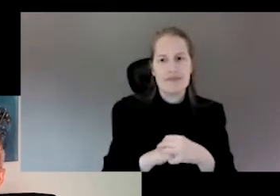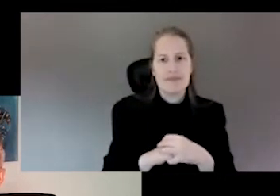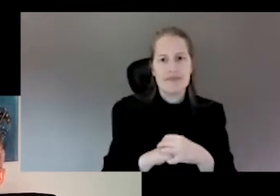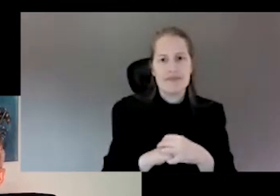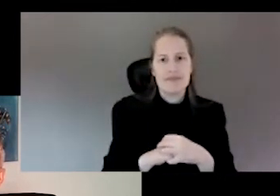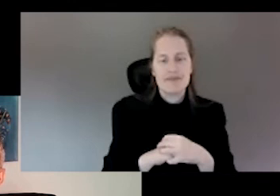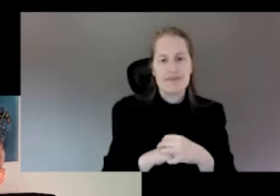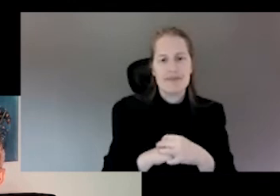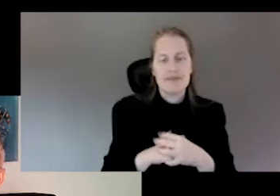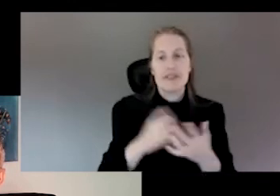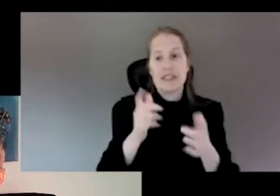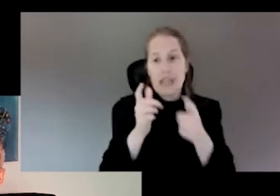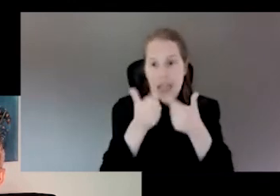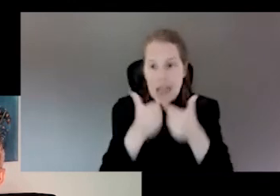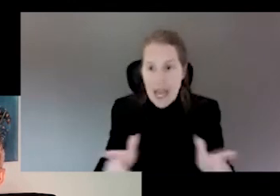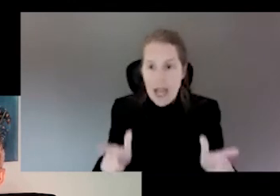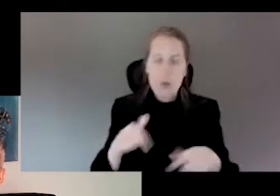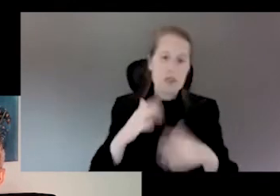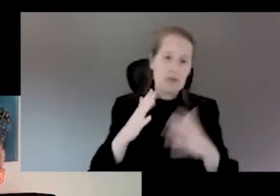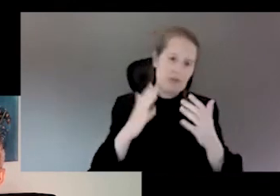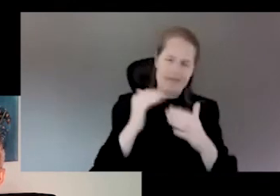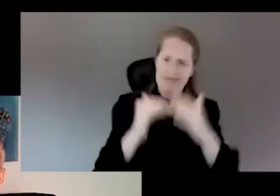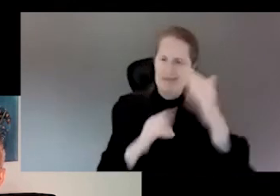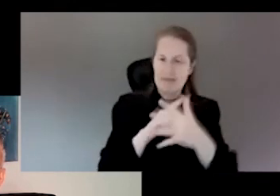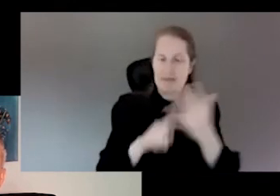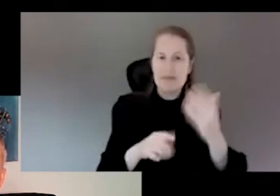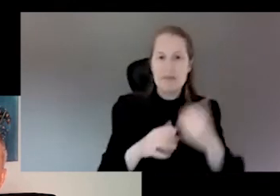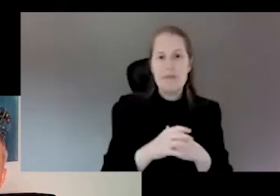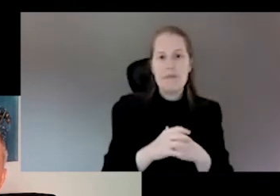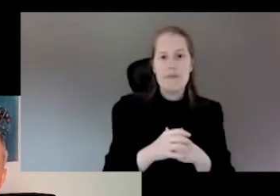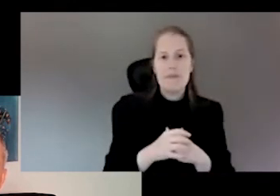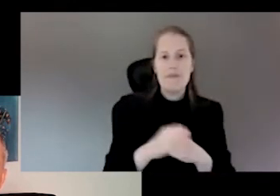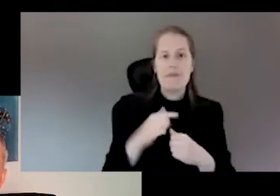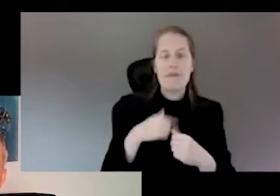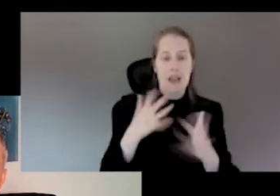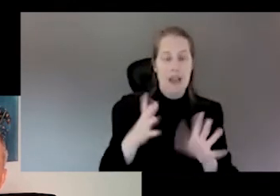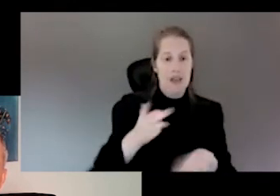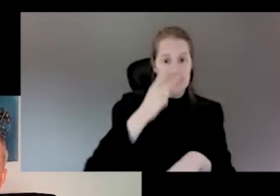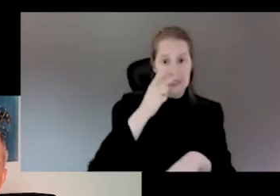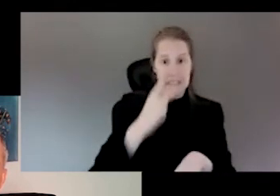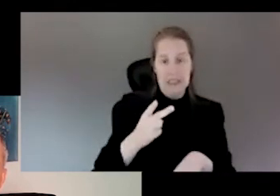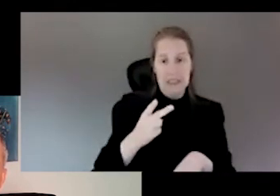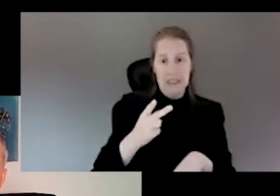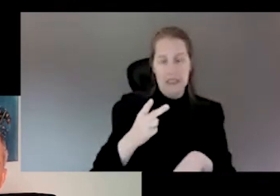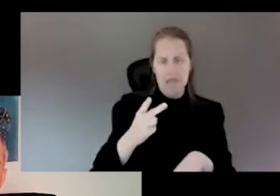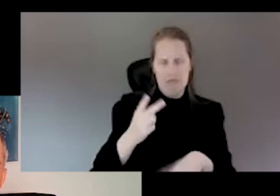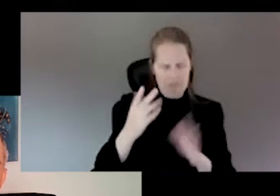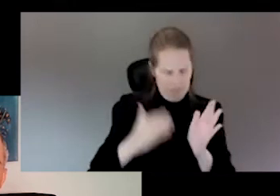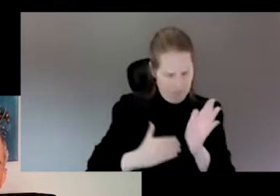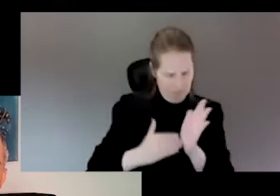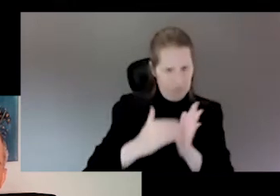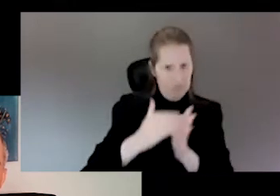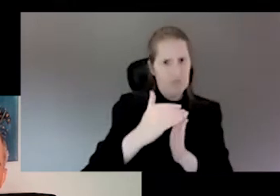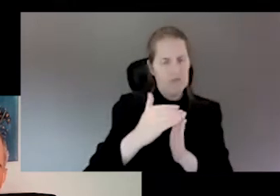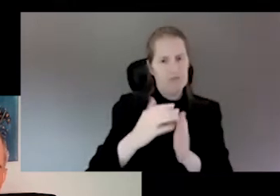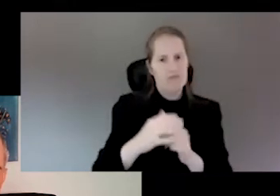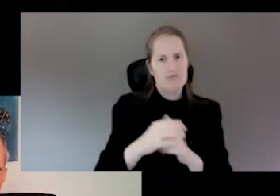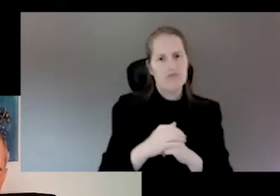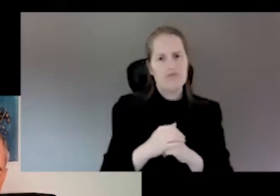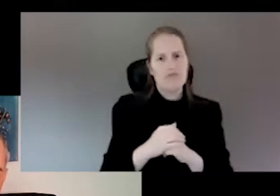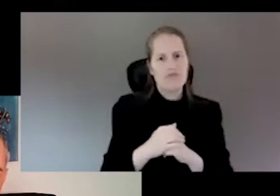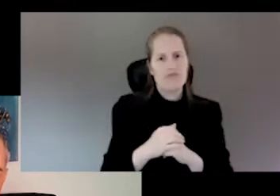language inequality. I have seen all the time how there is not